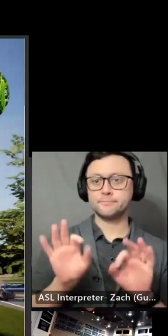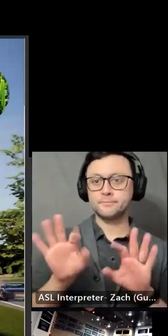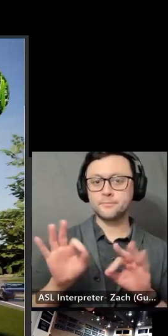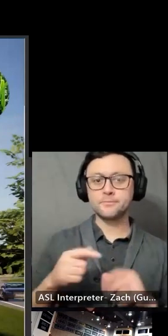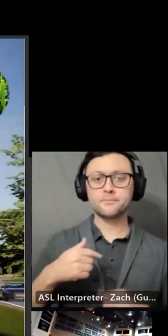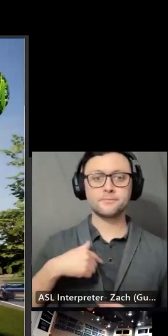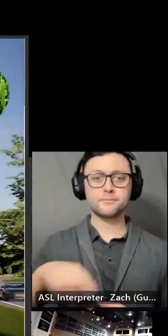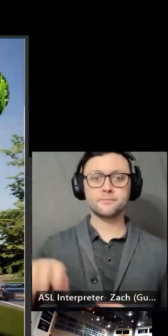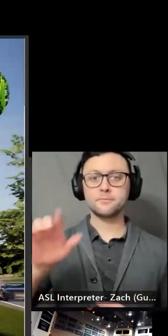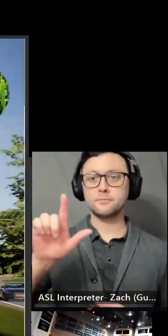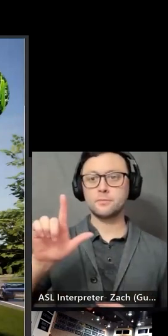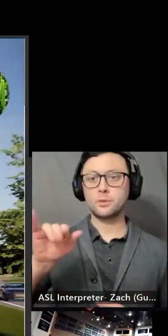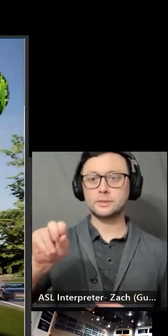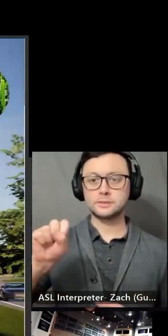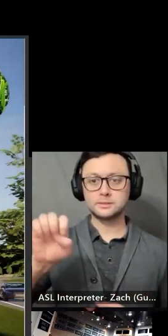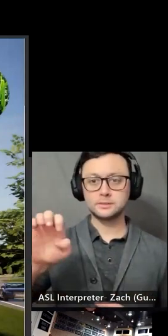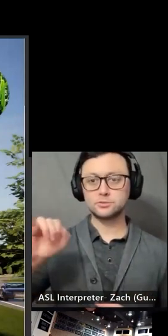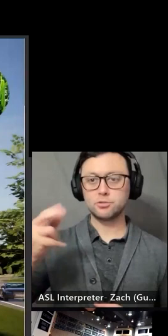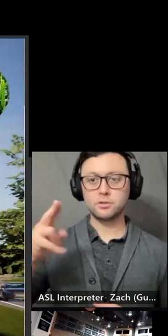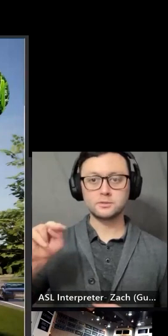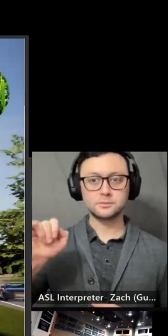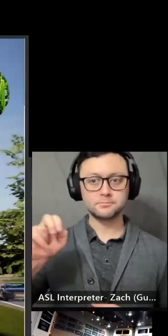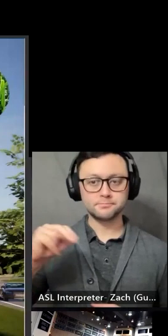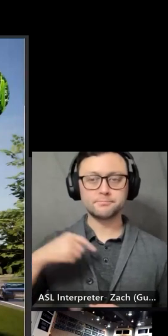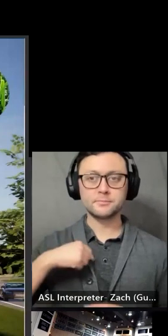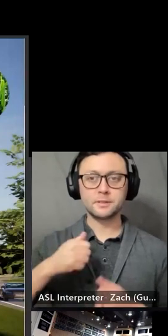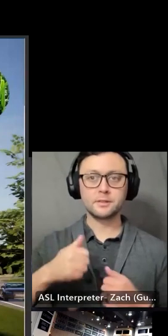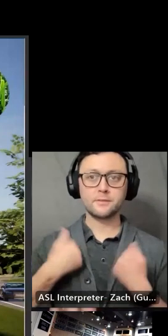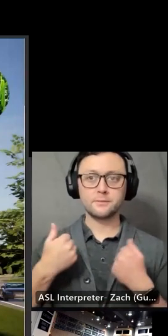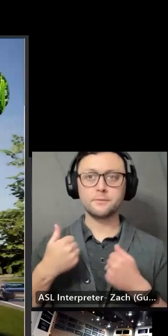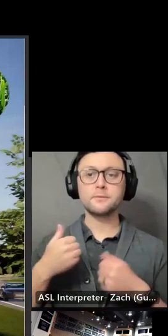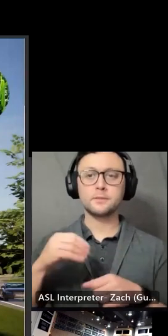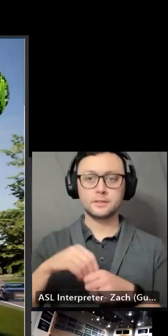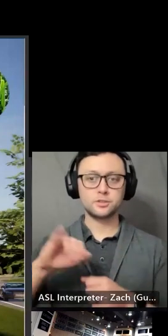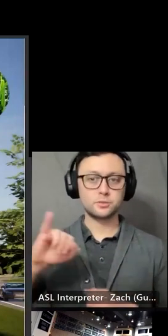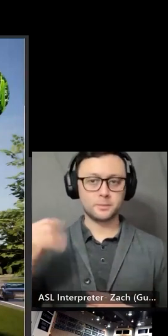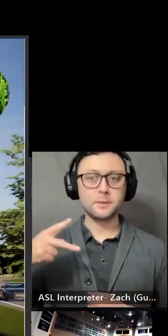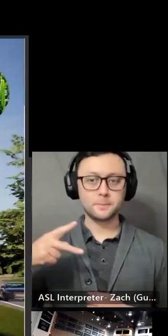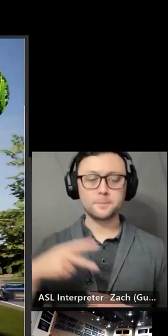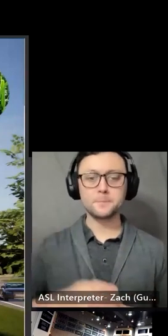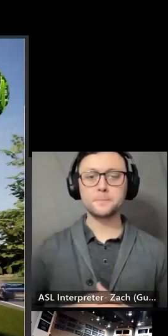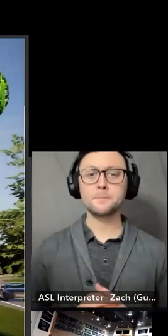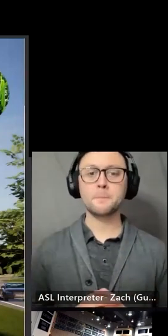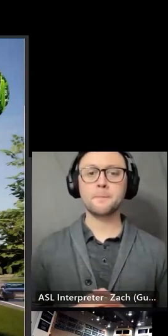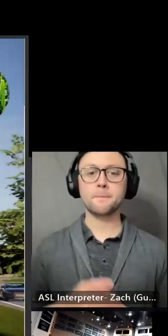I live in Jamaica Plain, and I support Alan's,